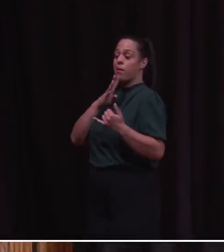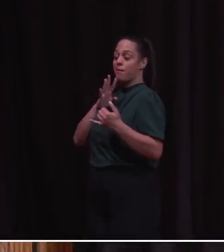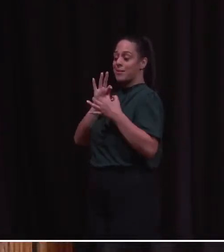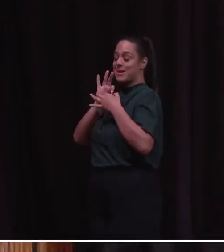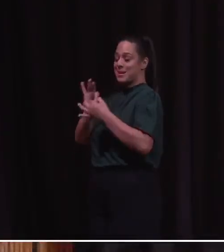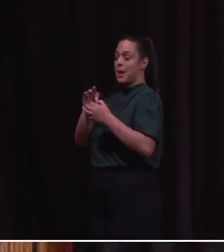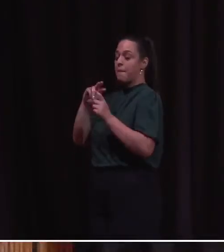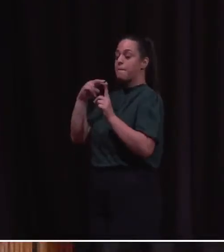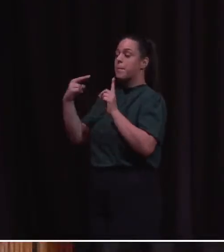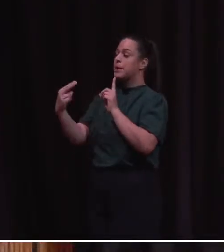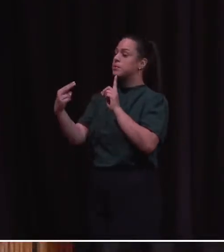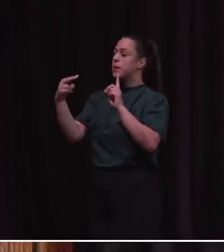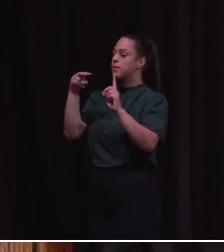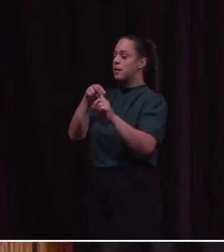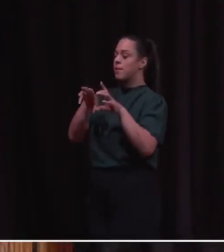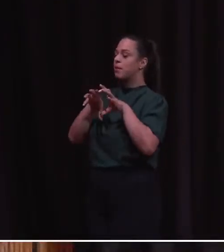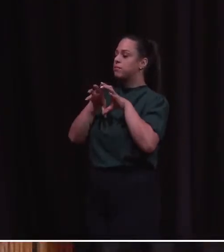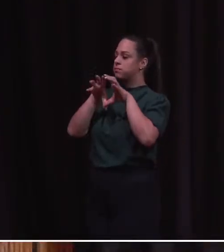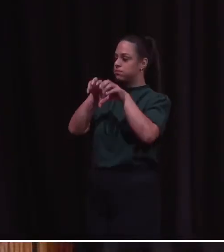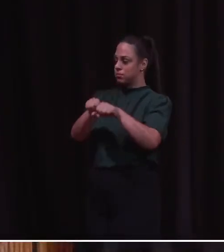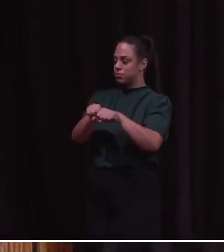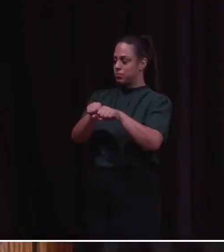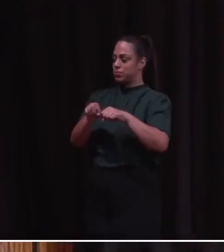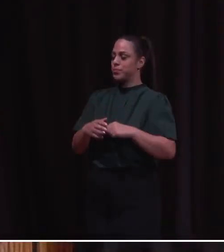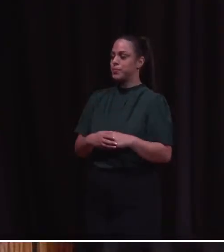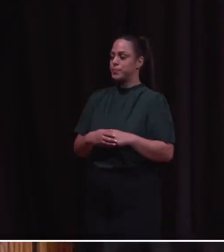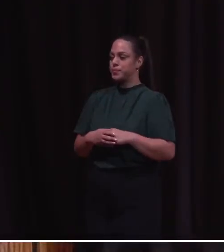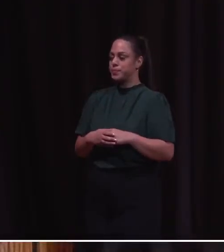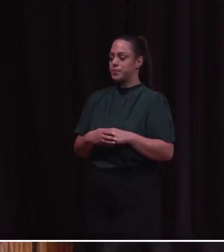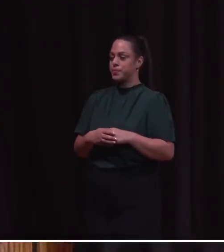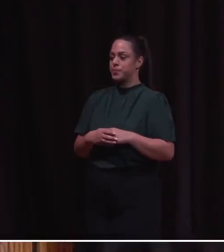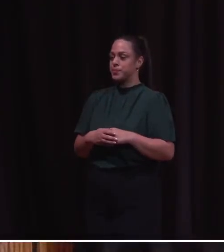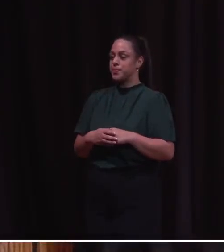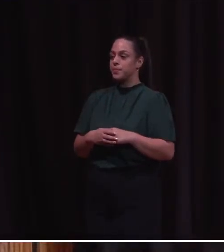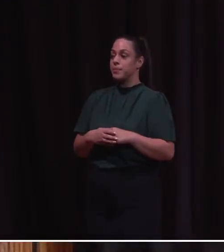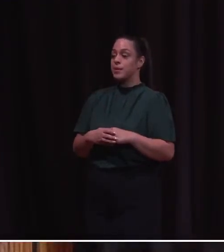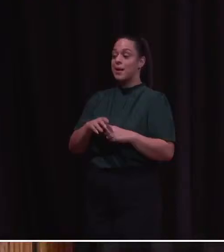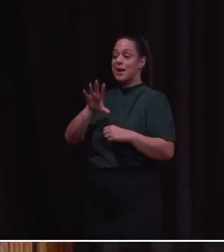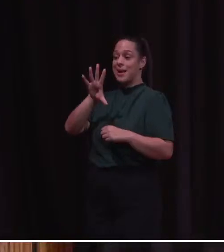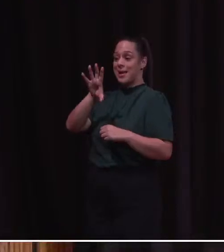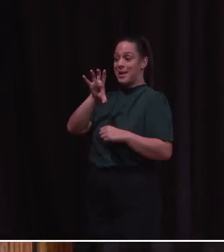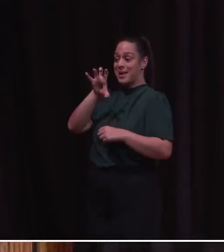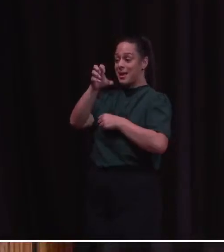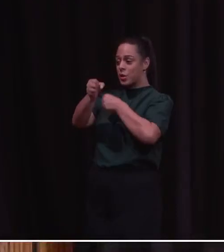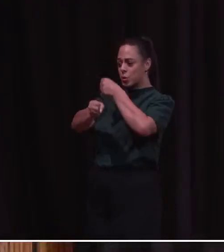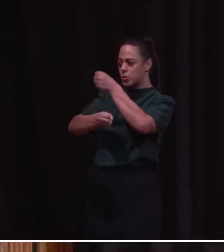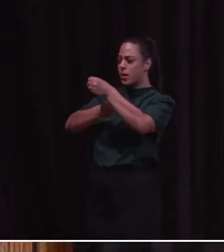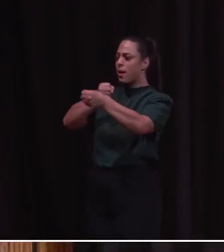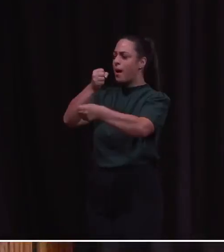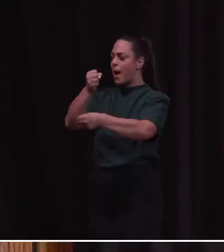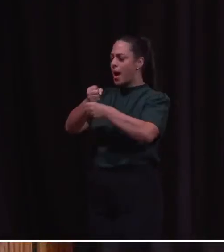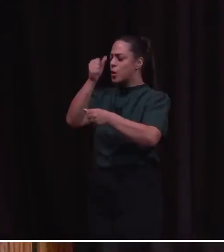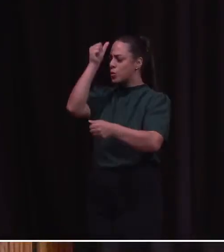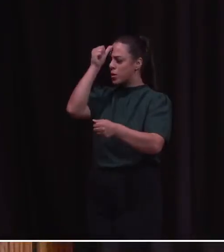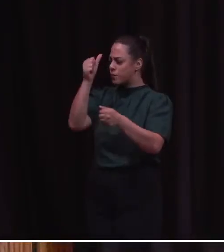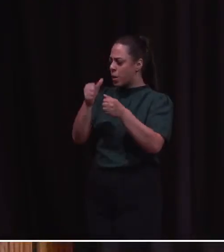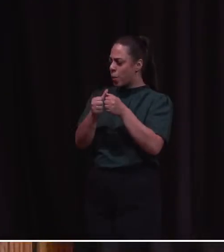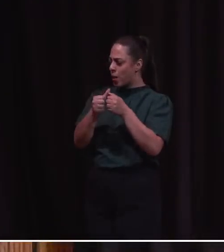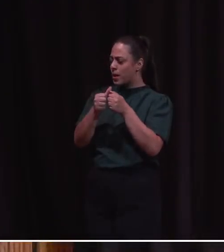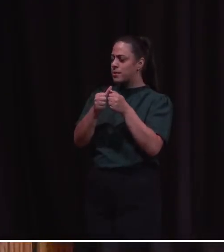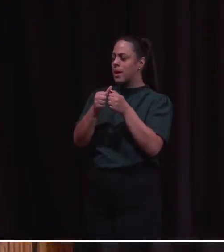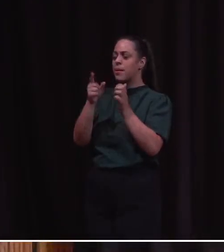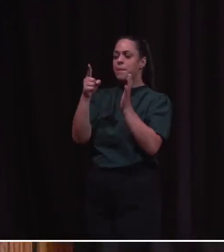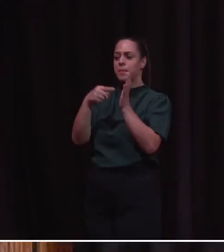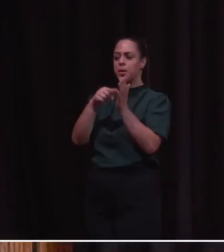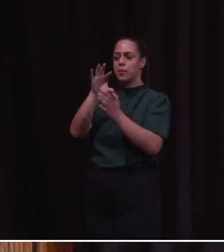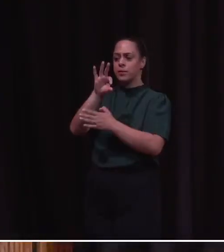post-1992, this was 500-year anniversary of Columbus getting lost in the